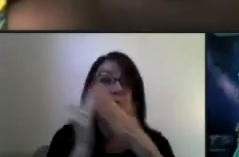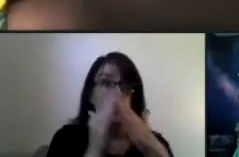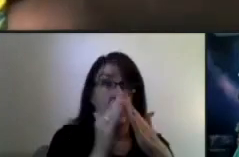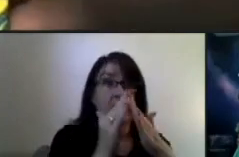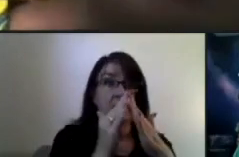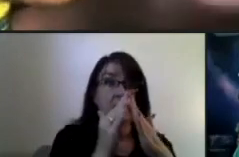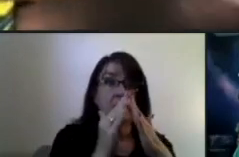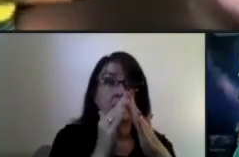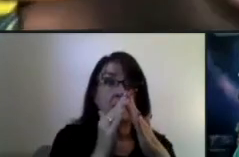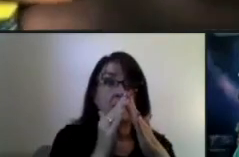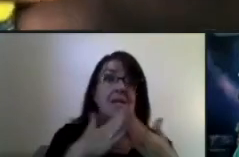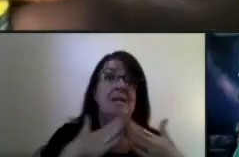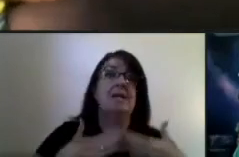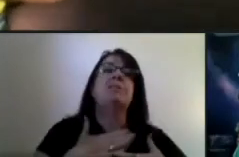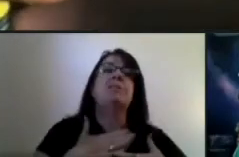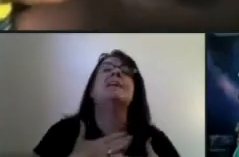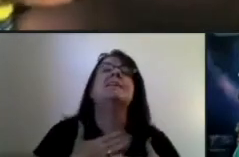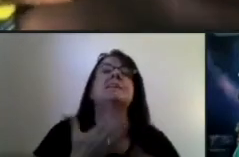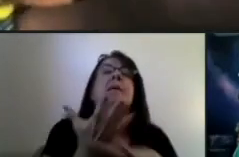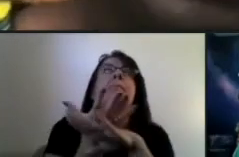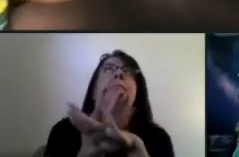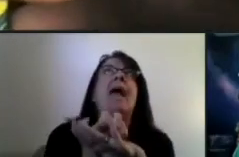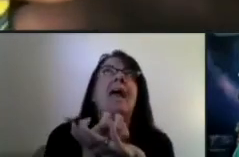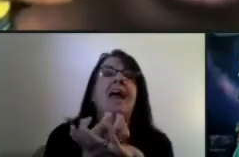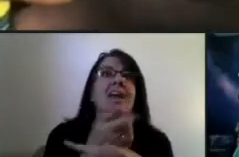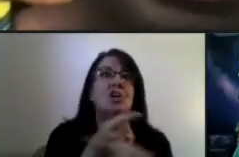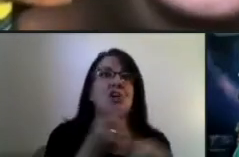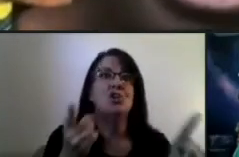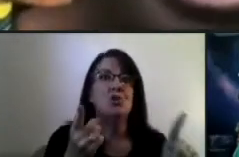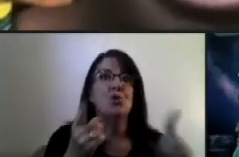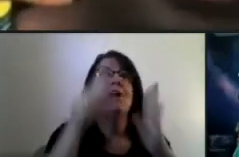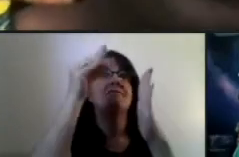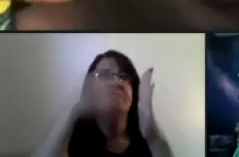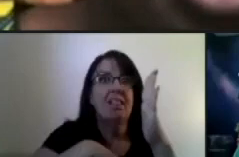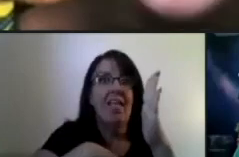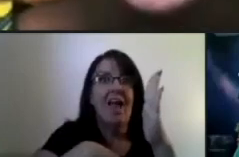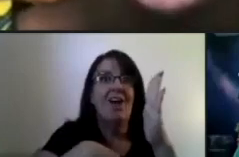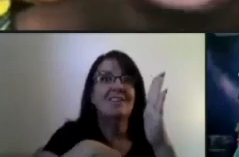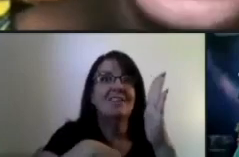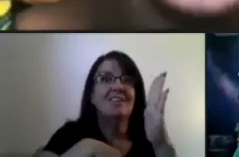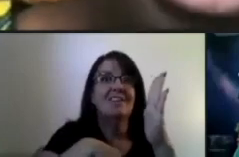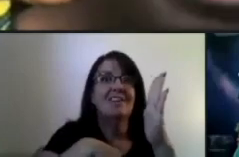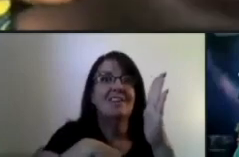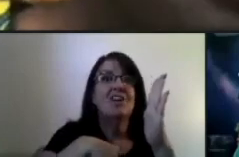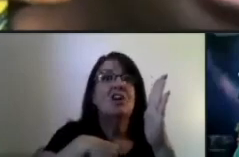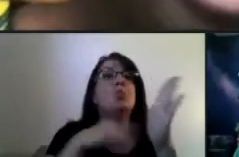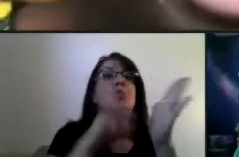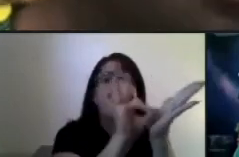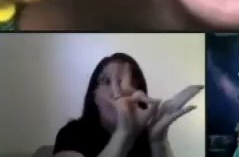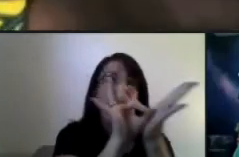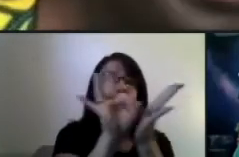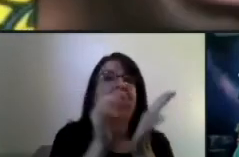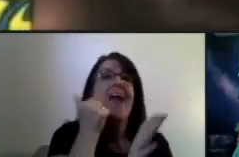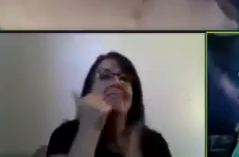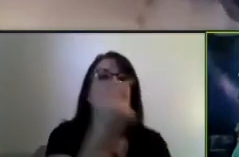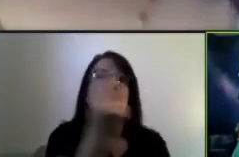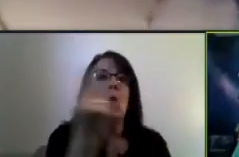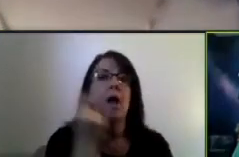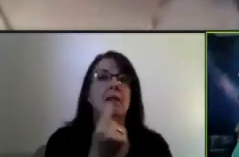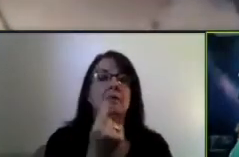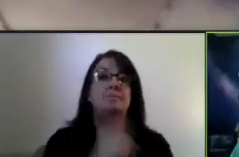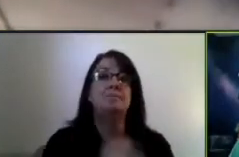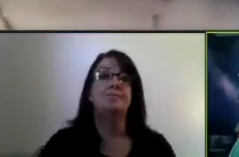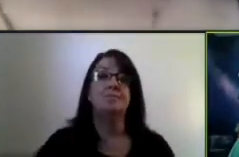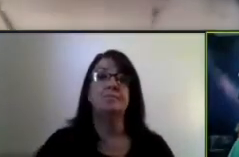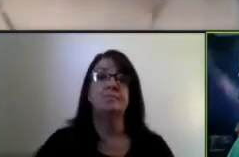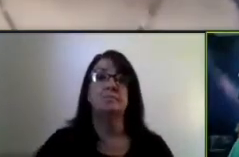please, we are begging you guys. We are really begging you to fill out the census so we can all be counted. Next we have— I believe Christiane